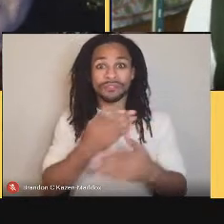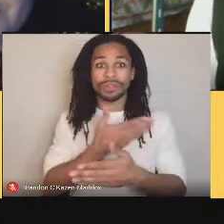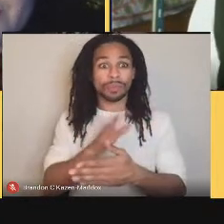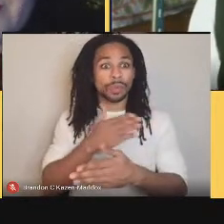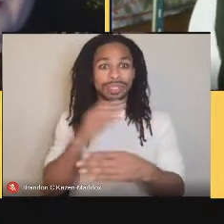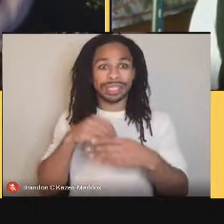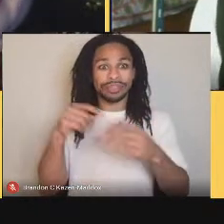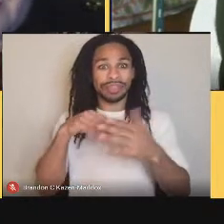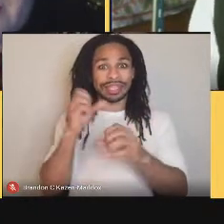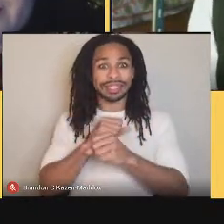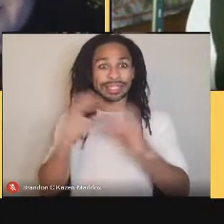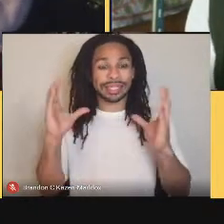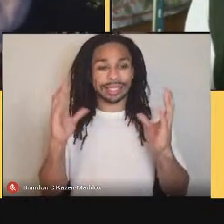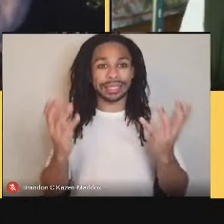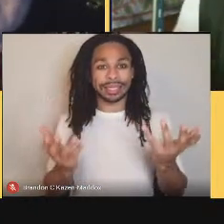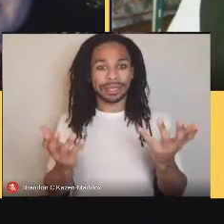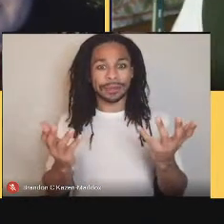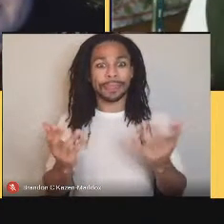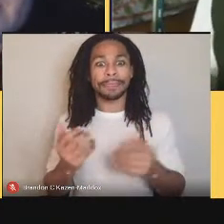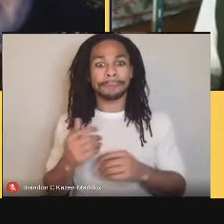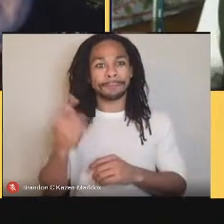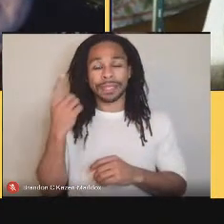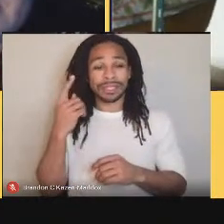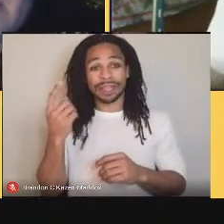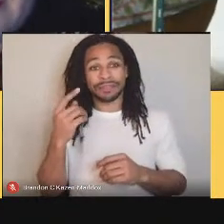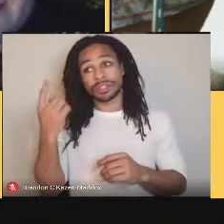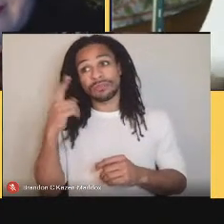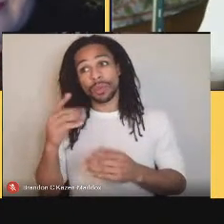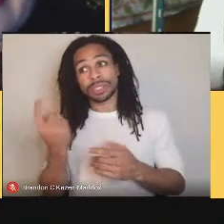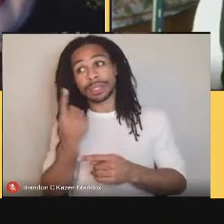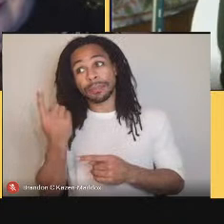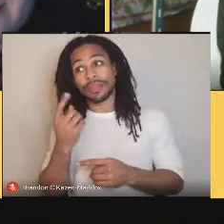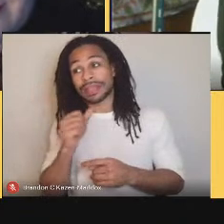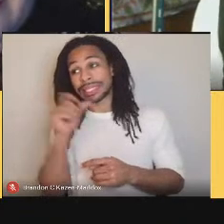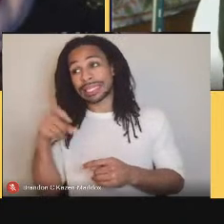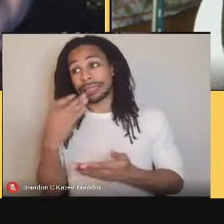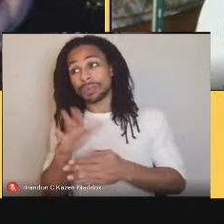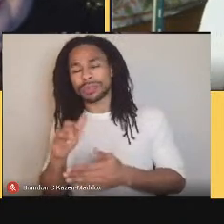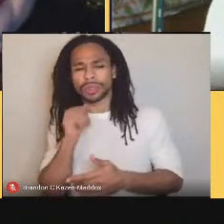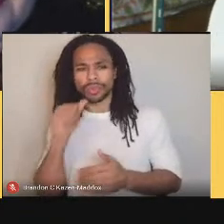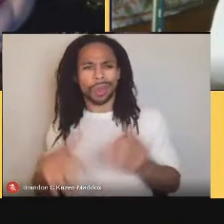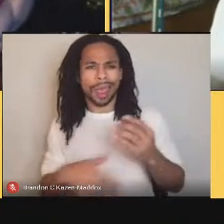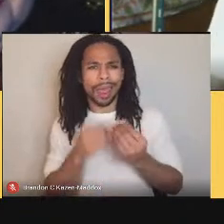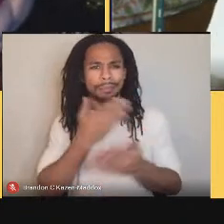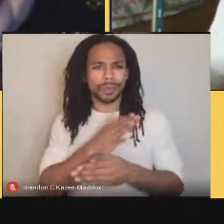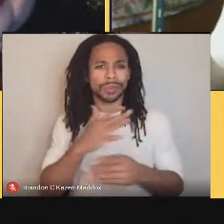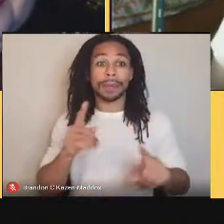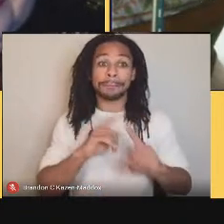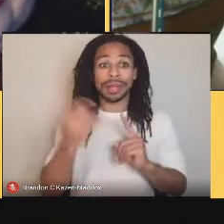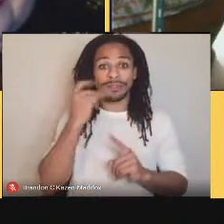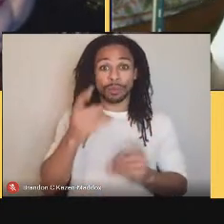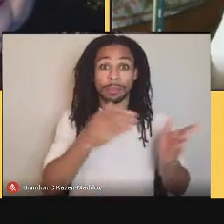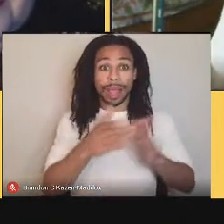scene? Because as I said before, sometimes if it doesn't need music, then don't have music. But if you are going to use it,